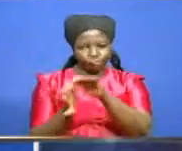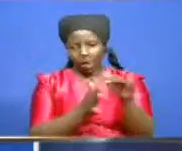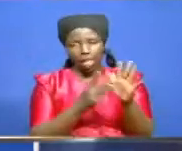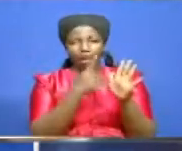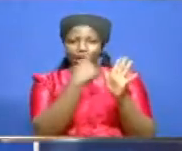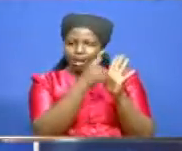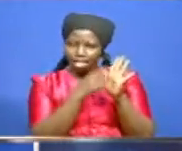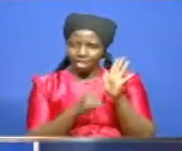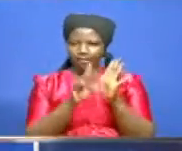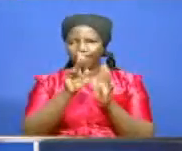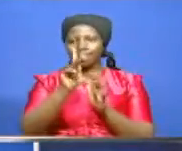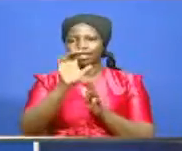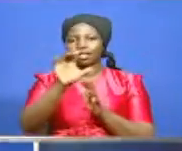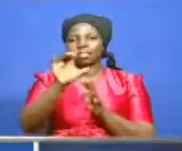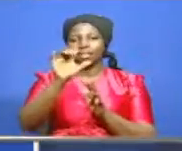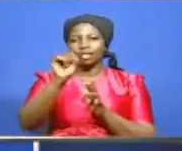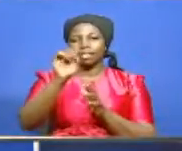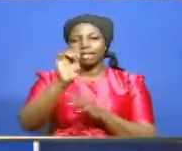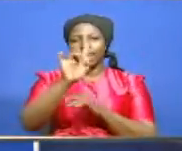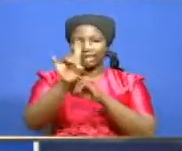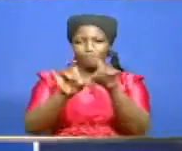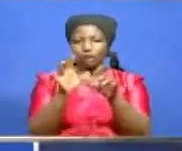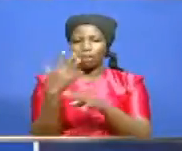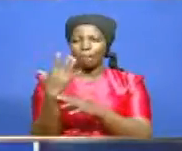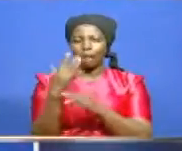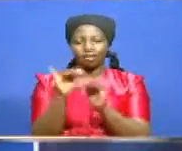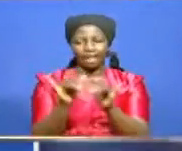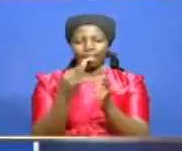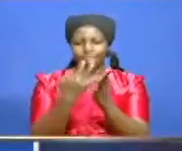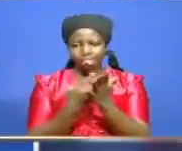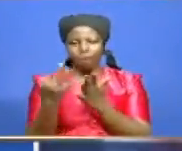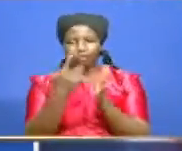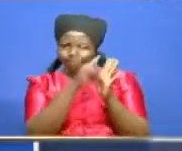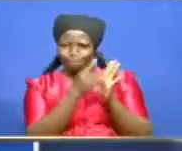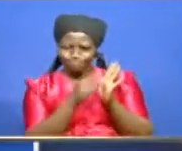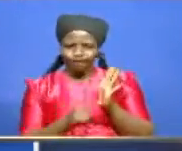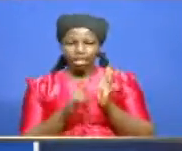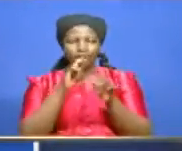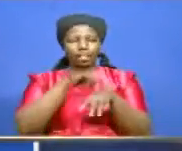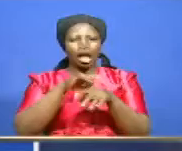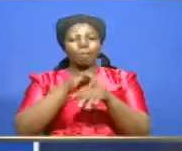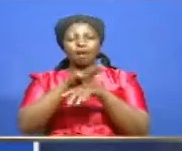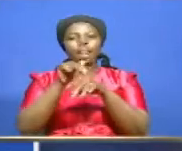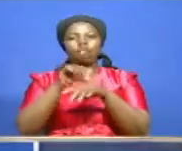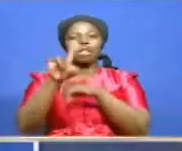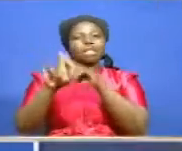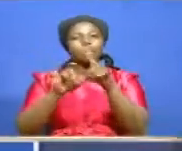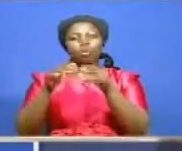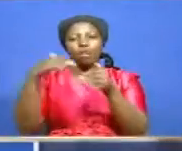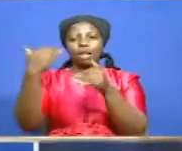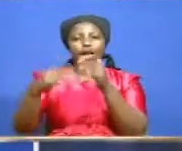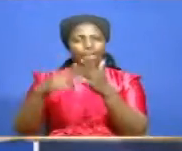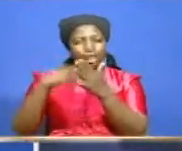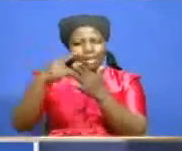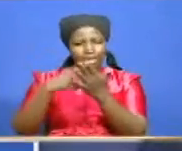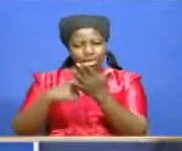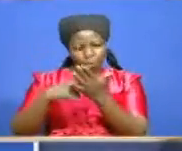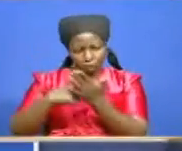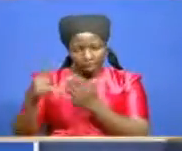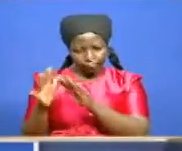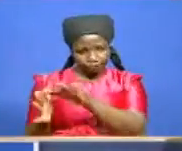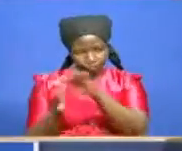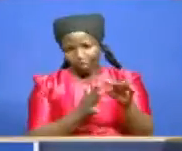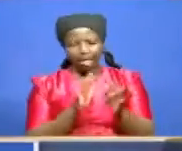the KCSE exam papers will take 3 weeks once the national exams end next week. Meanwhile, the